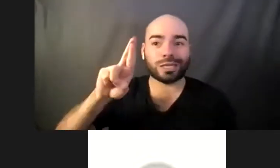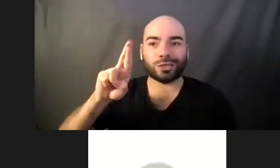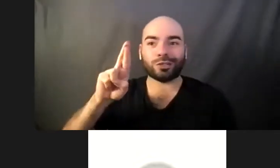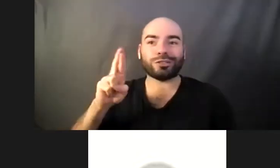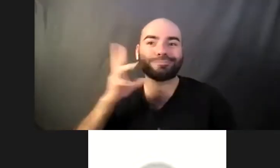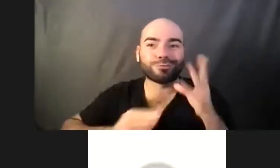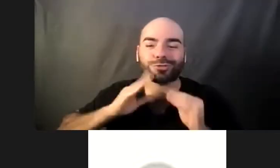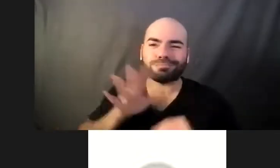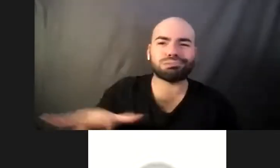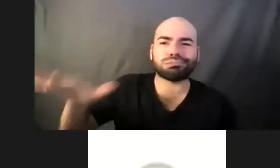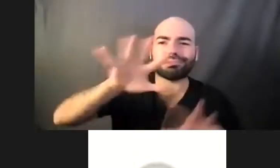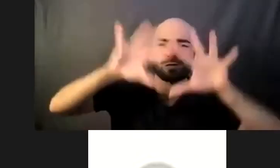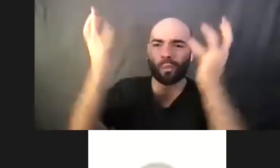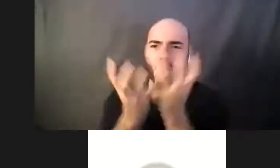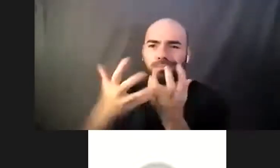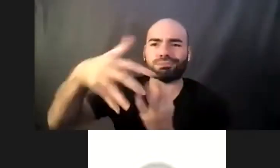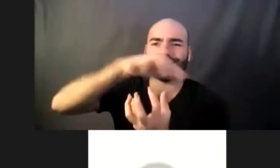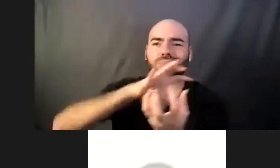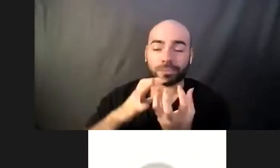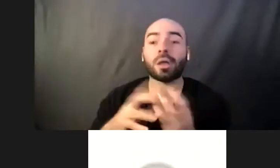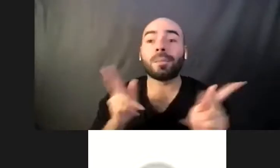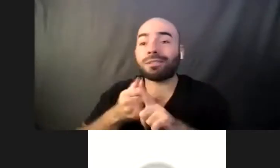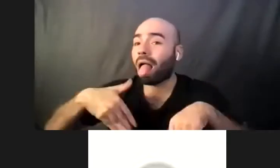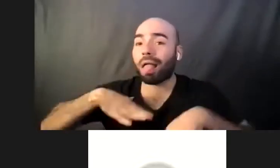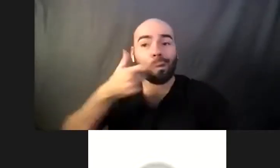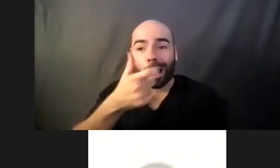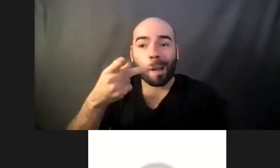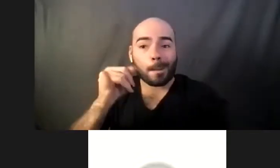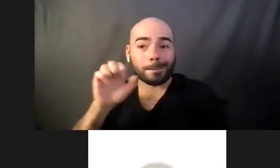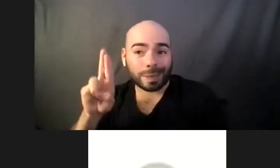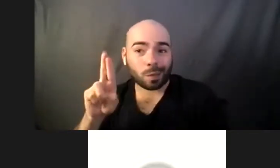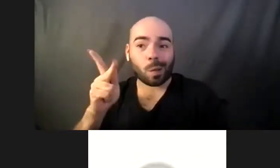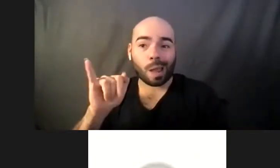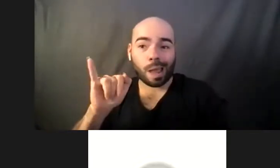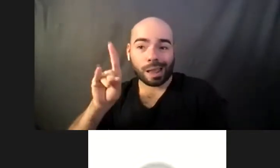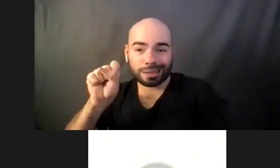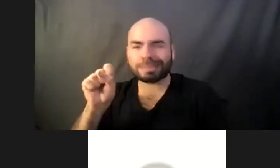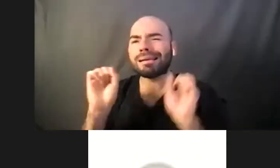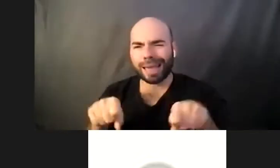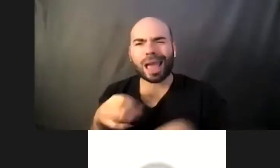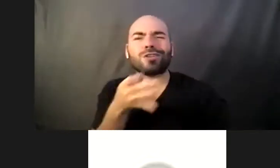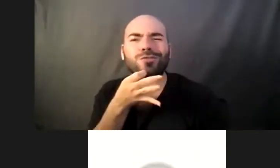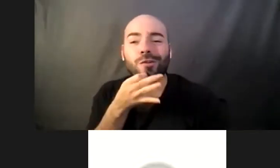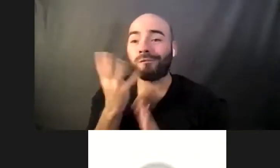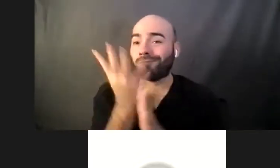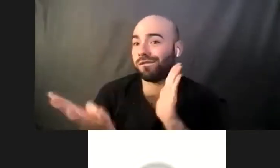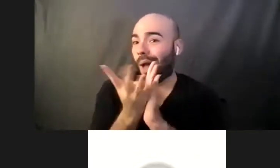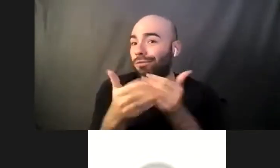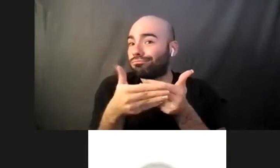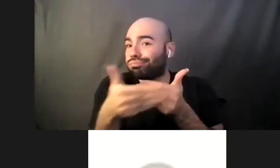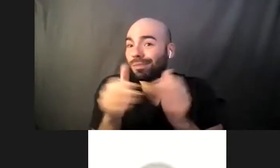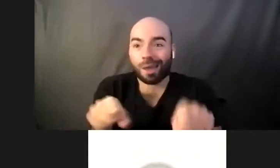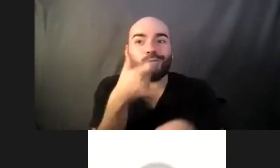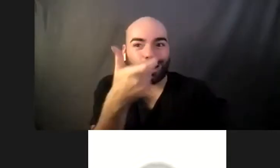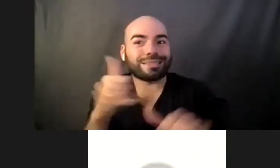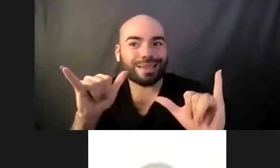for anyone who still hasn't caught the magic that is Pier Kids. You can still watch Pier Kids within the next 4 hours. And tomorrow, we